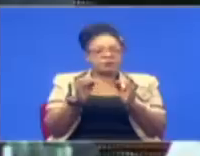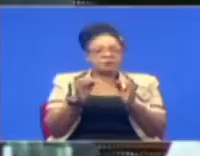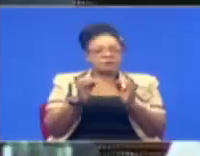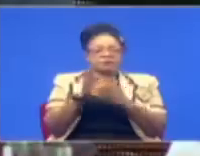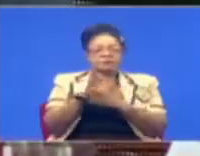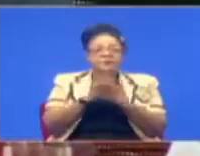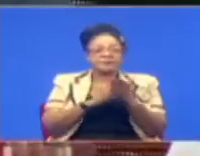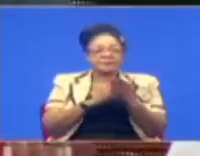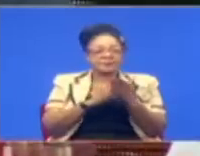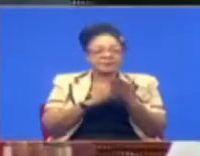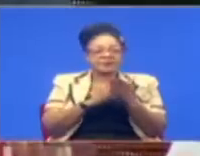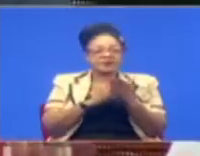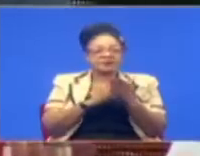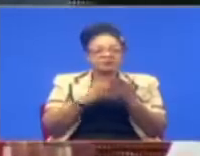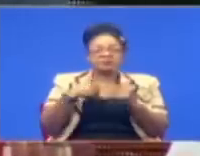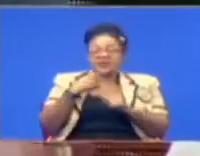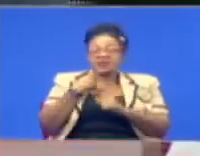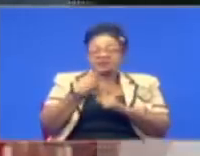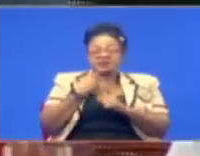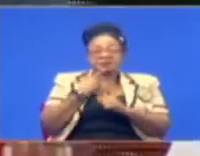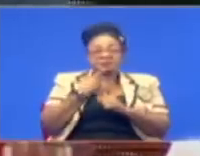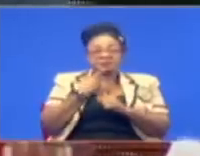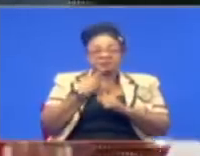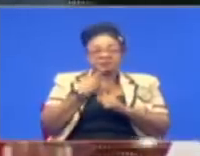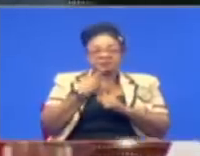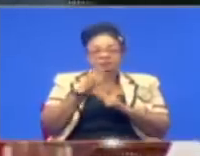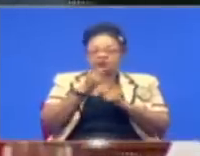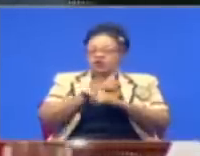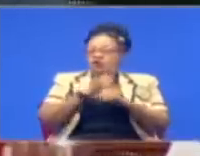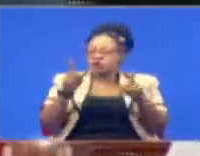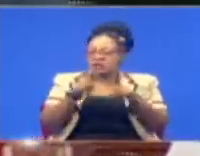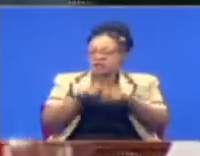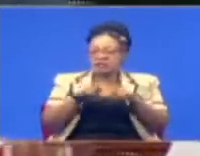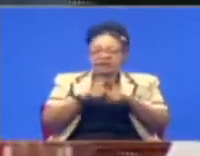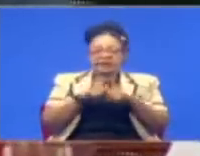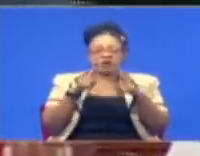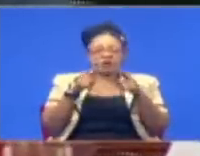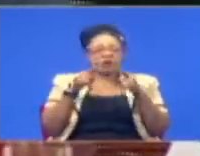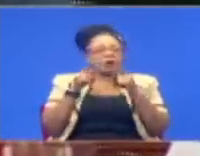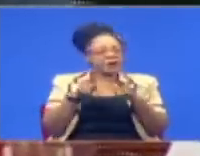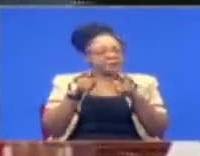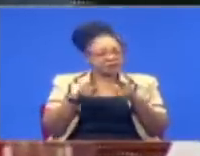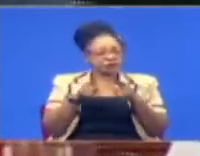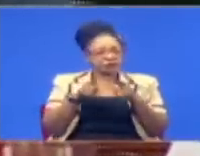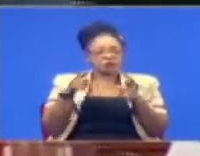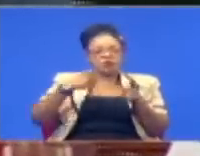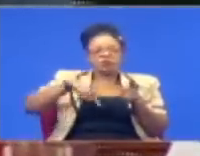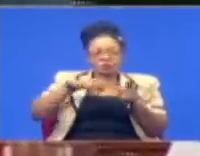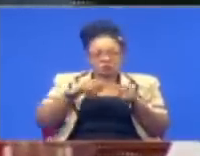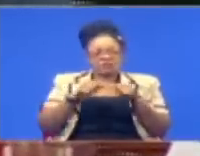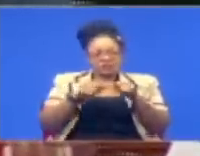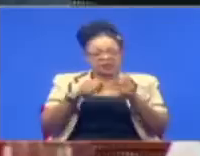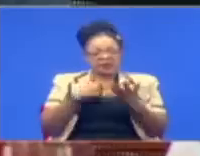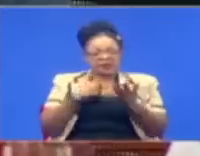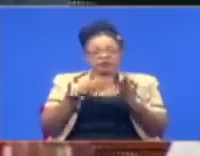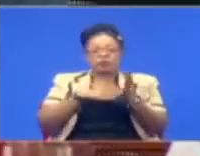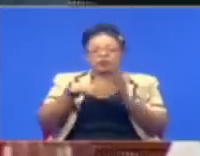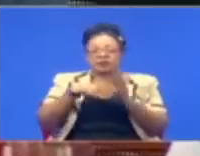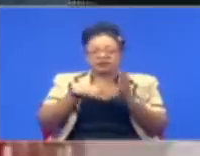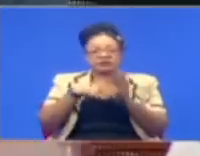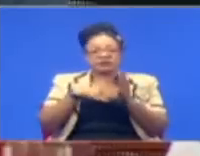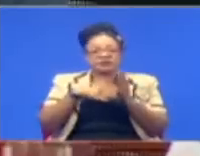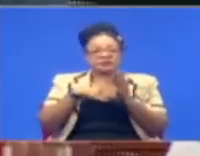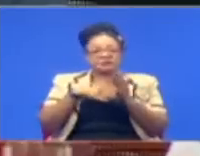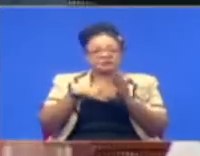the, and I say this not as a condemnation, we still have weaknesses